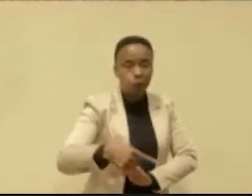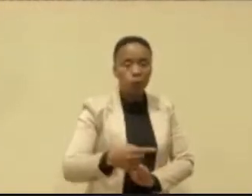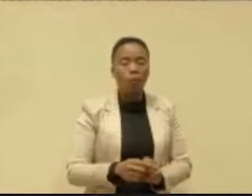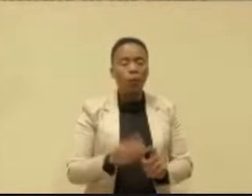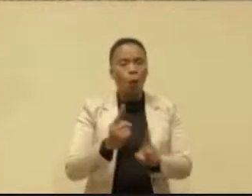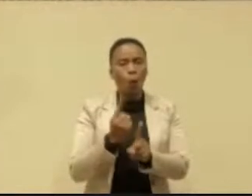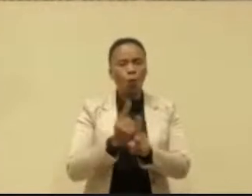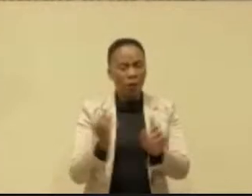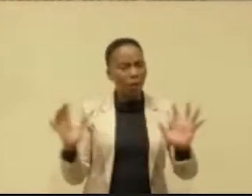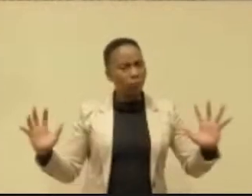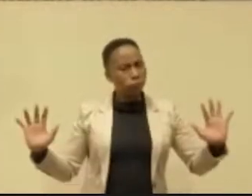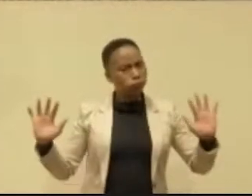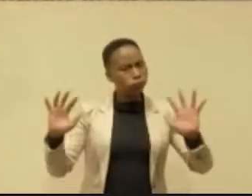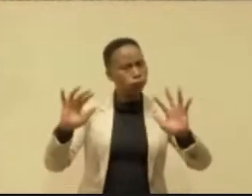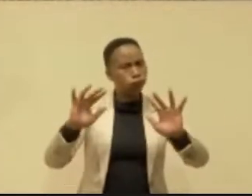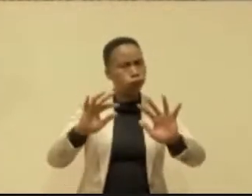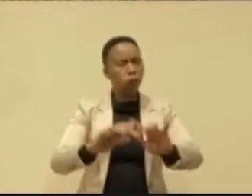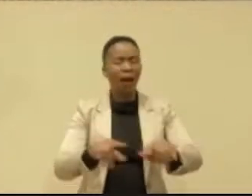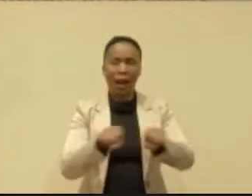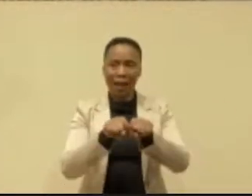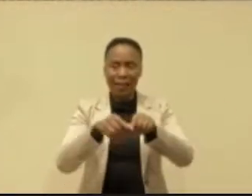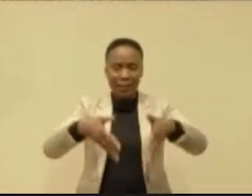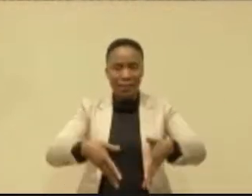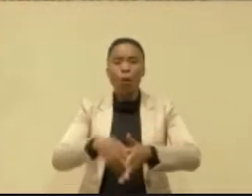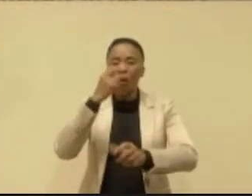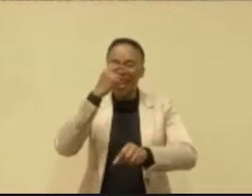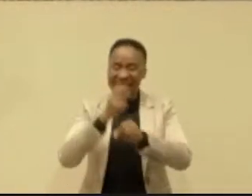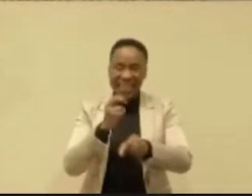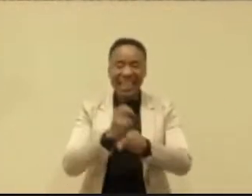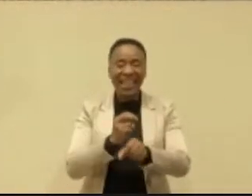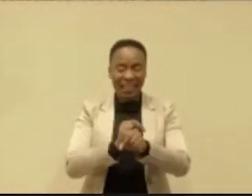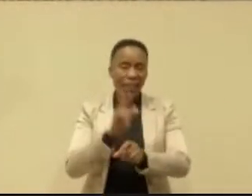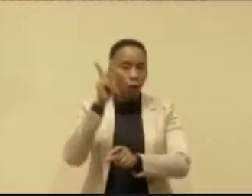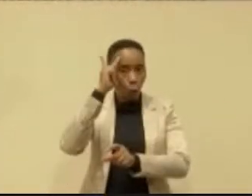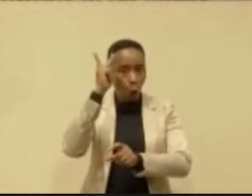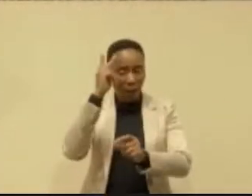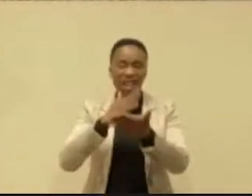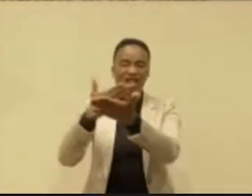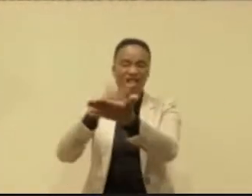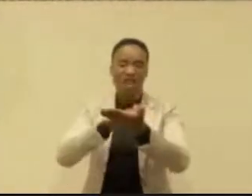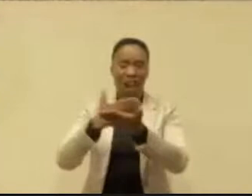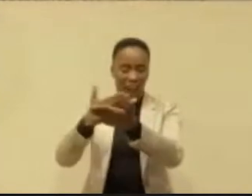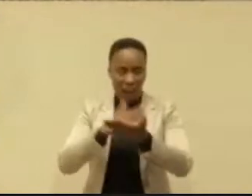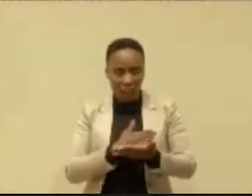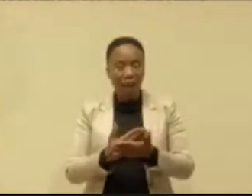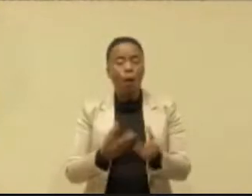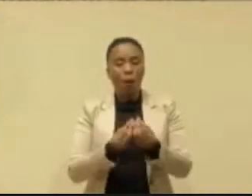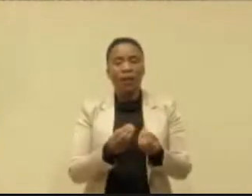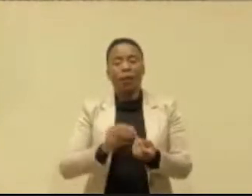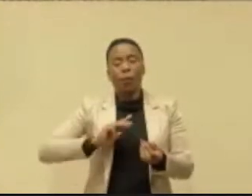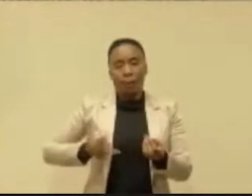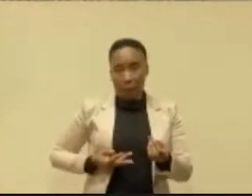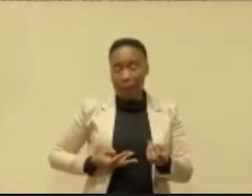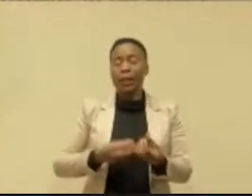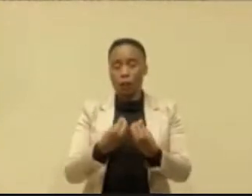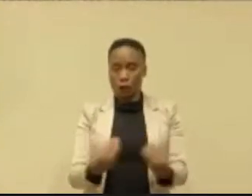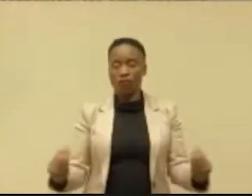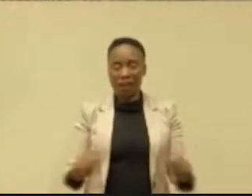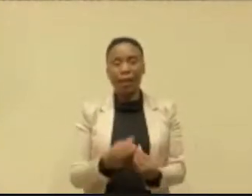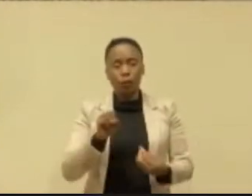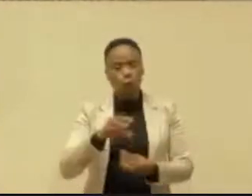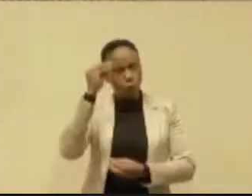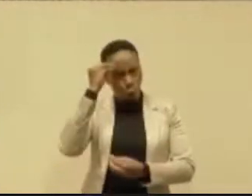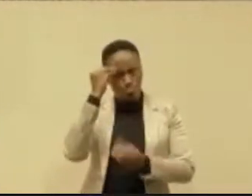are in gathering like this we need to impart knowledge on our women and children so that they know these